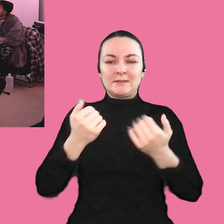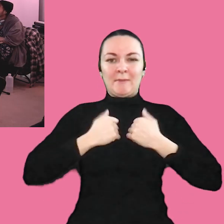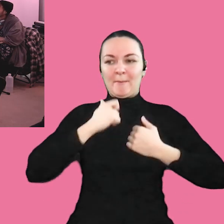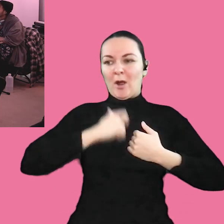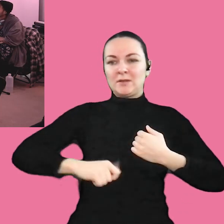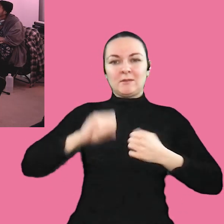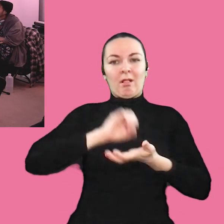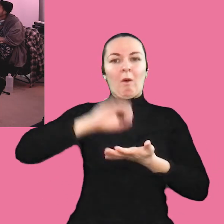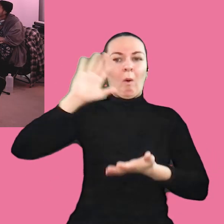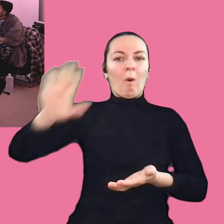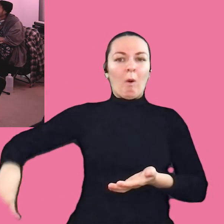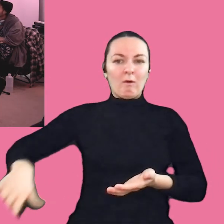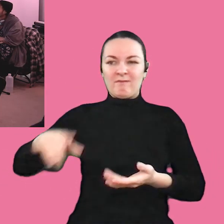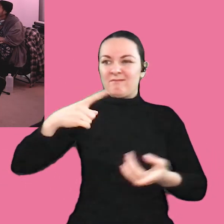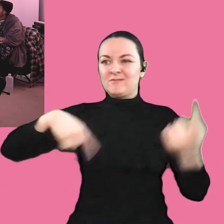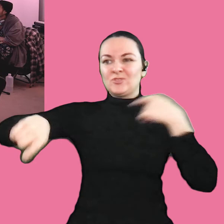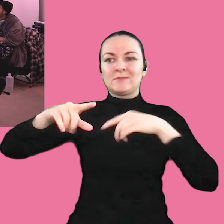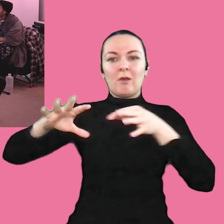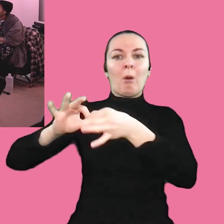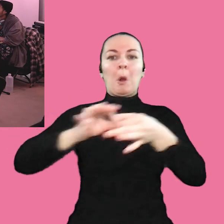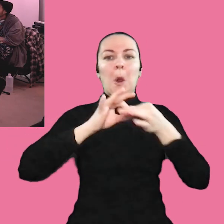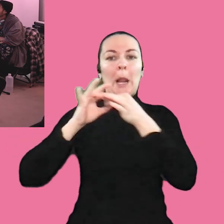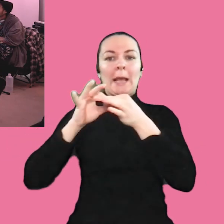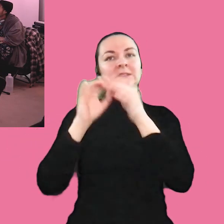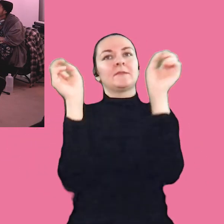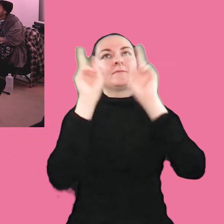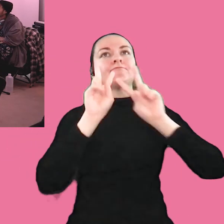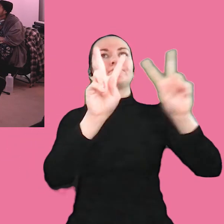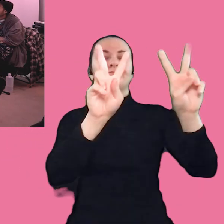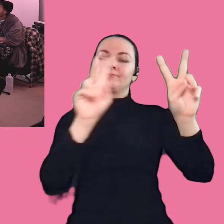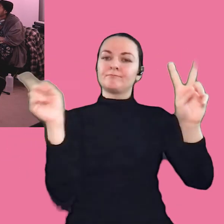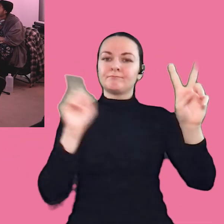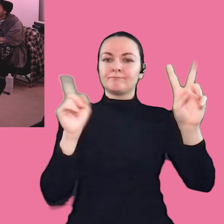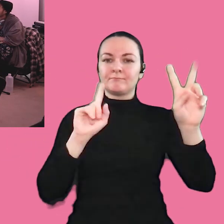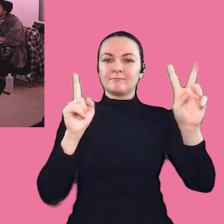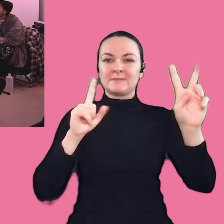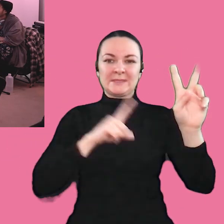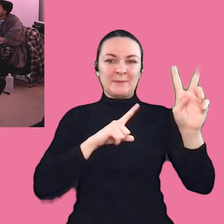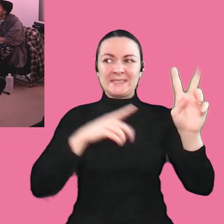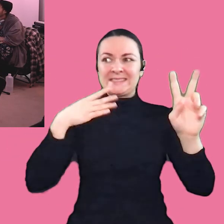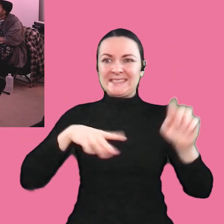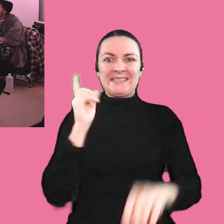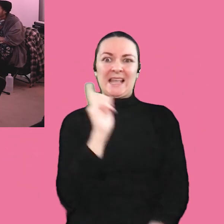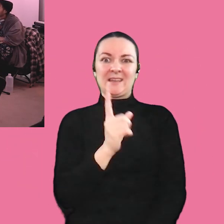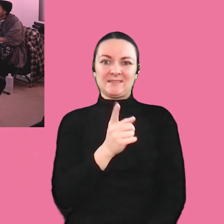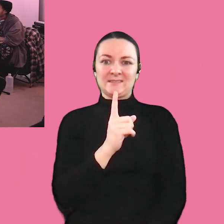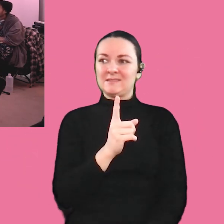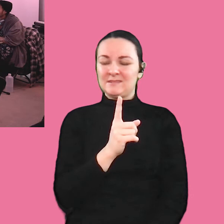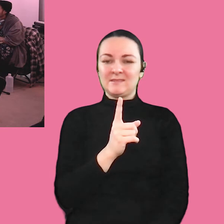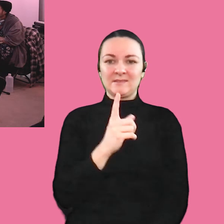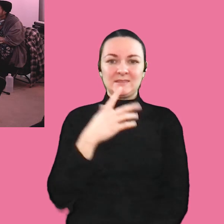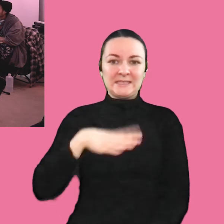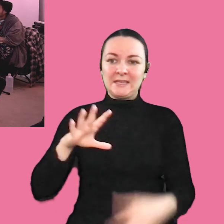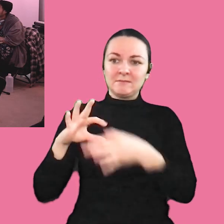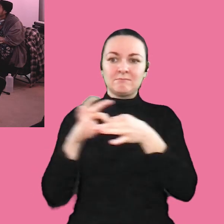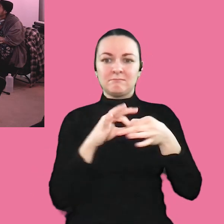and it's much more about this kind of collective vision for the future, and because I think that's what we need to do, and obviously we need to